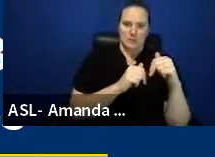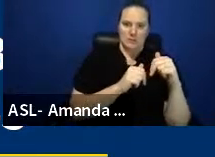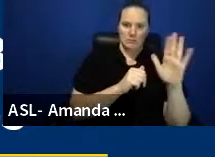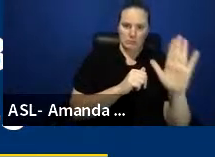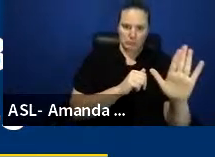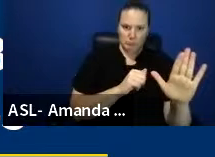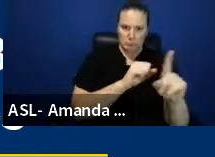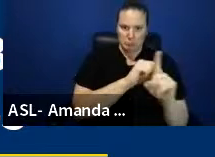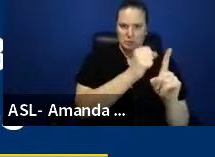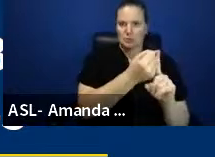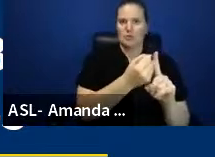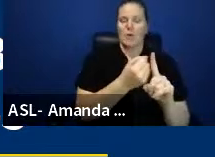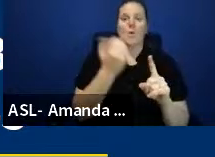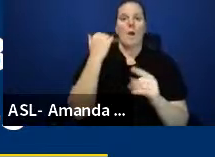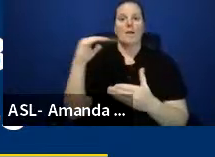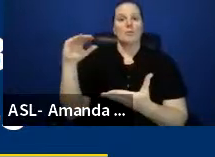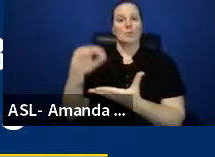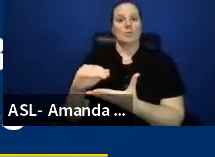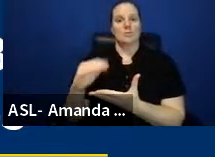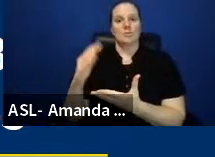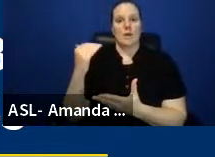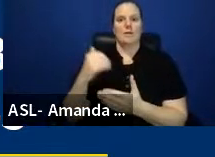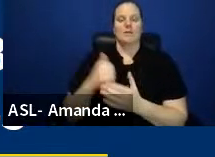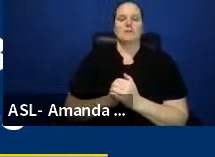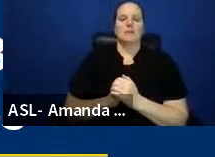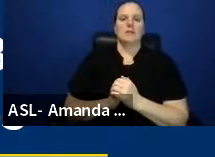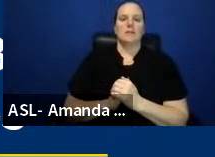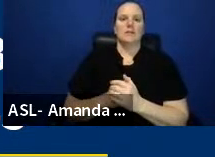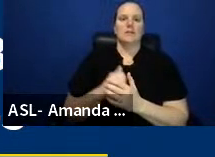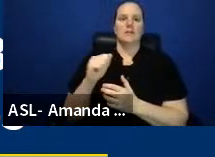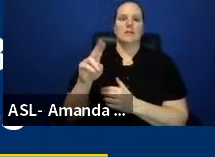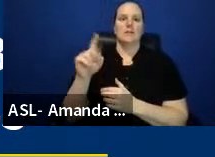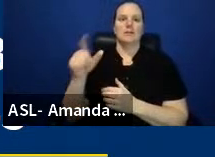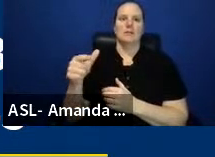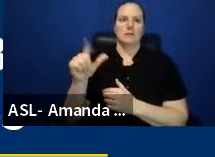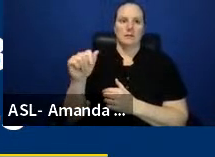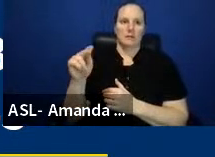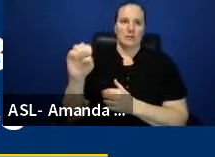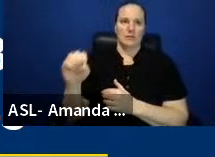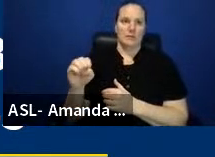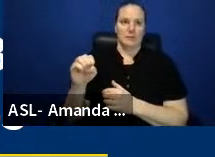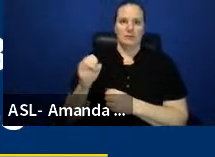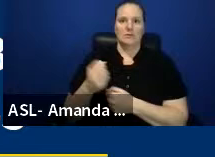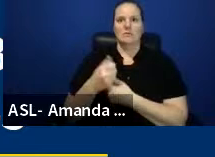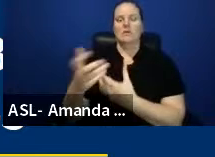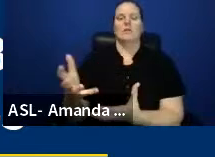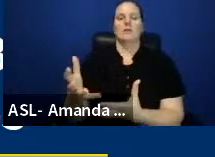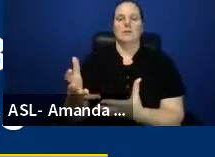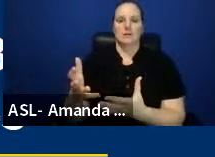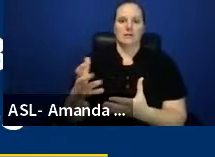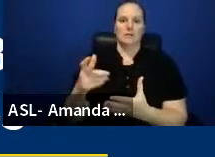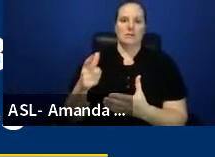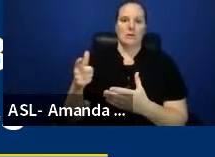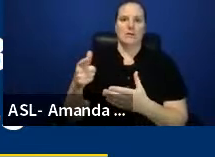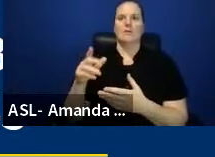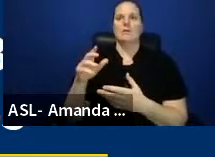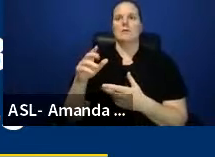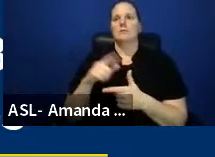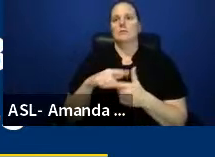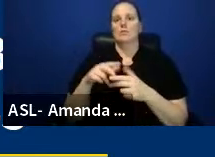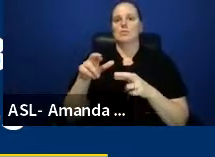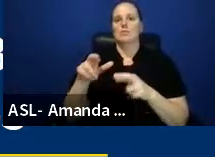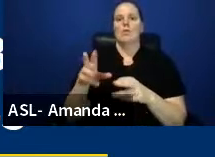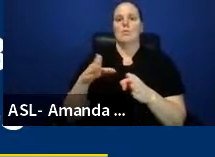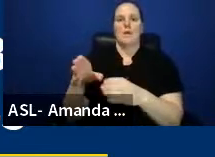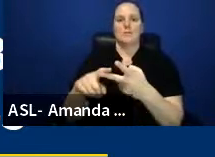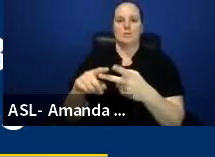why those are being reduced is the auxiliary lanes, collector distributor, roadways, interchange, and ramp improvements,